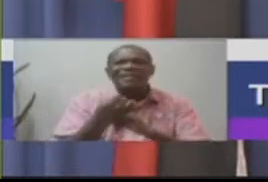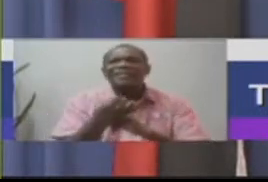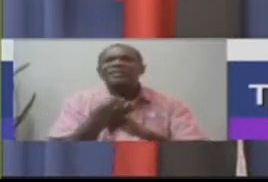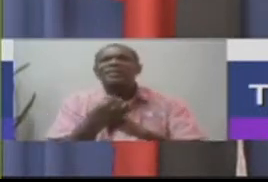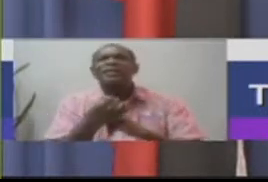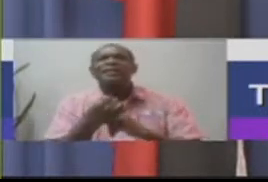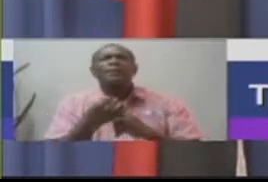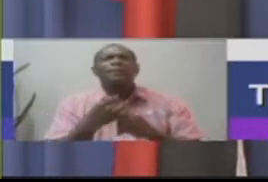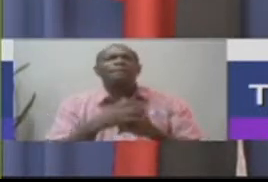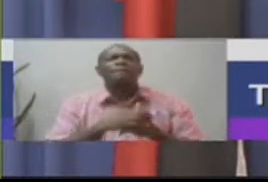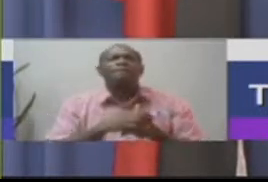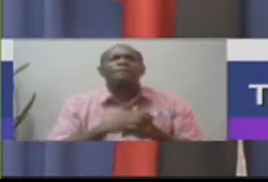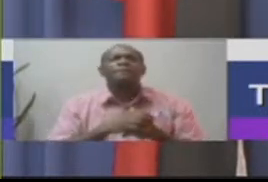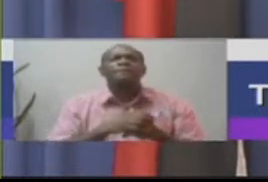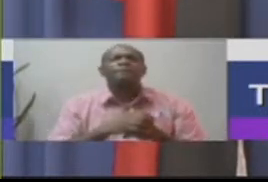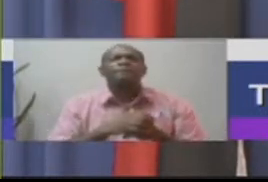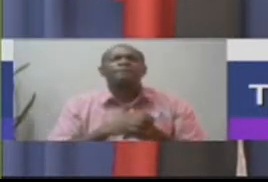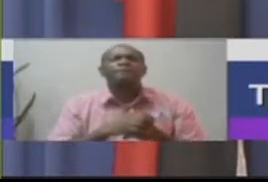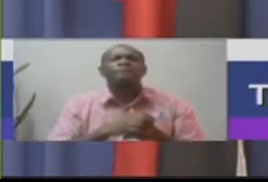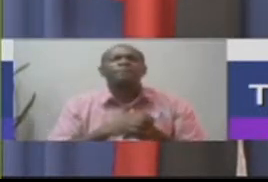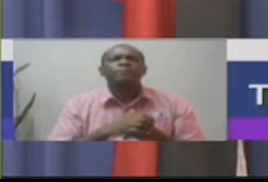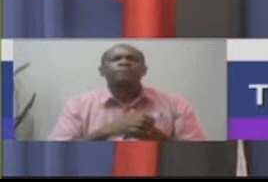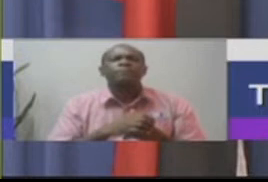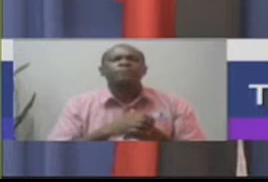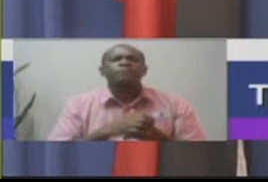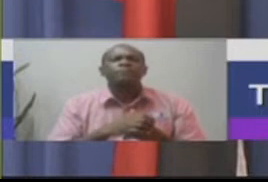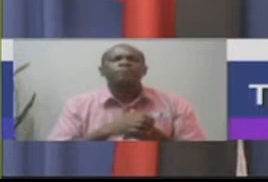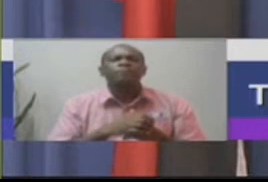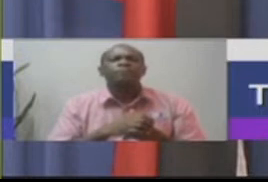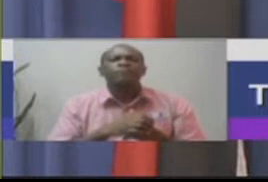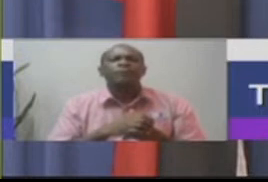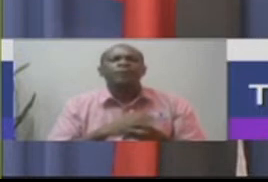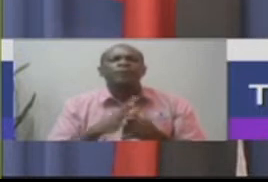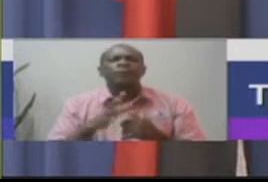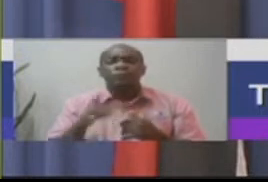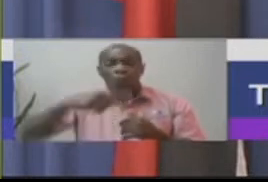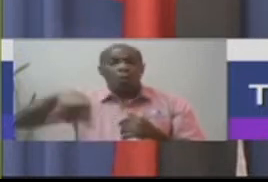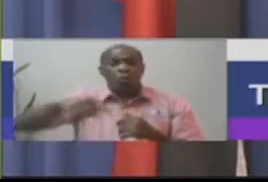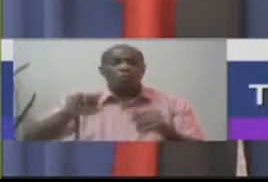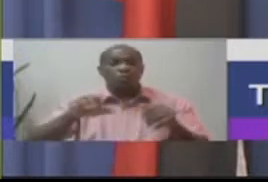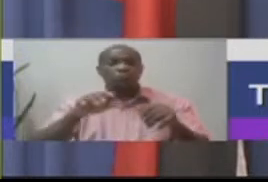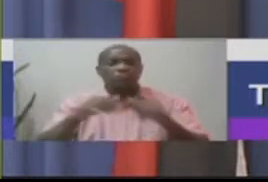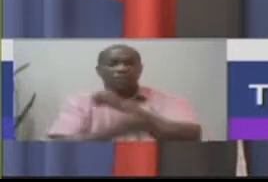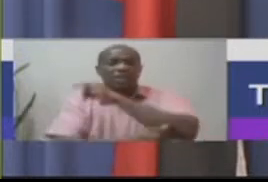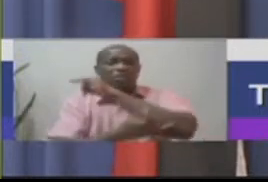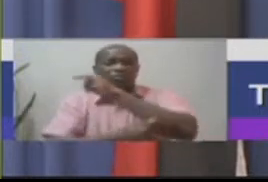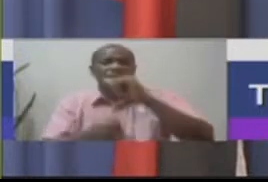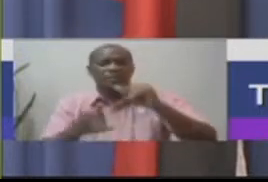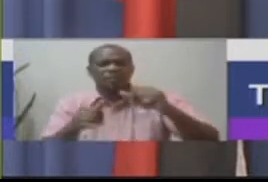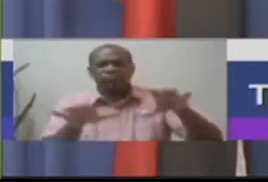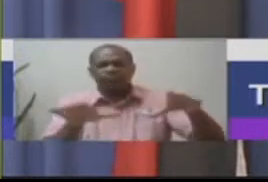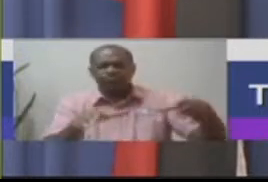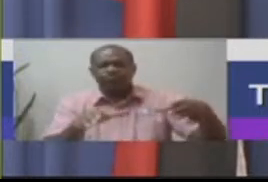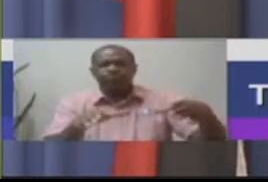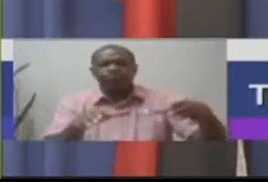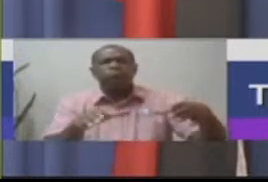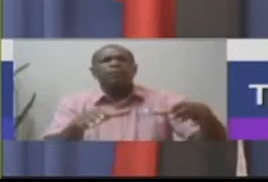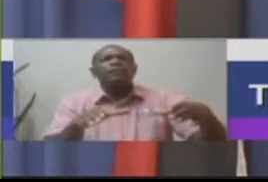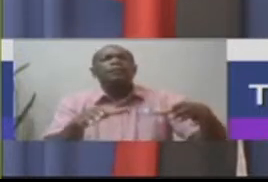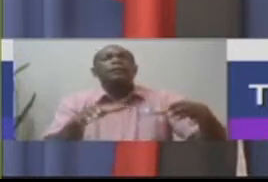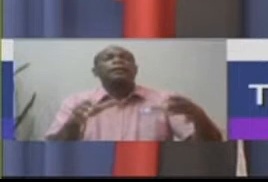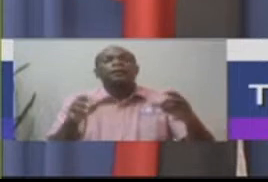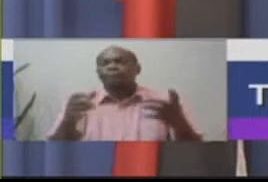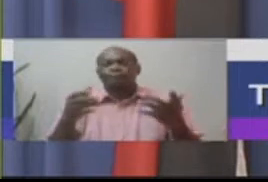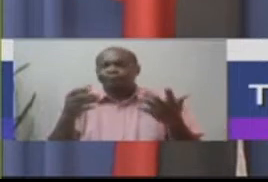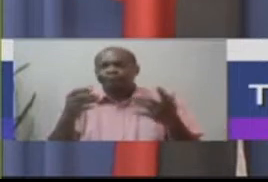of vaccines to the world, having the tremendous infrastructure to produce the vaccines that were deemed to be effective, and so on and so on.